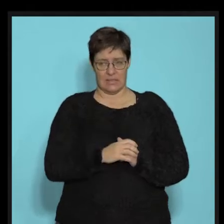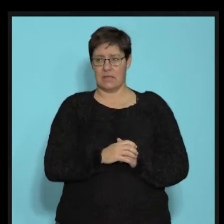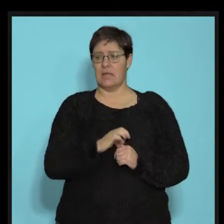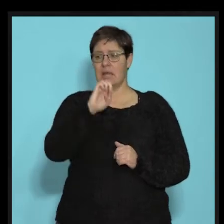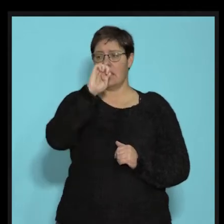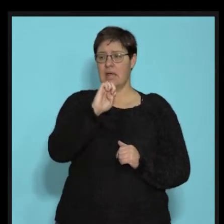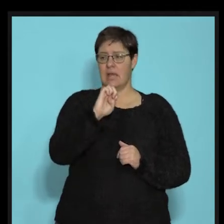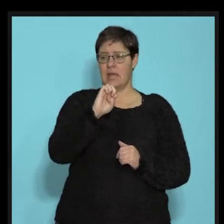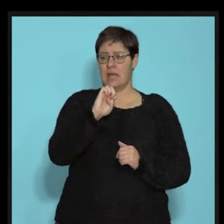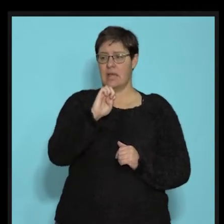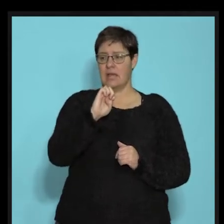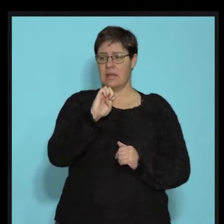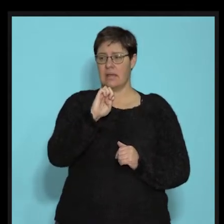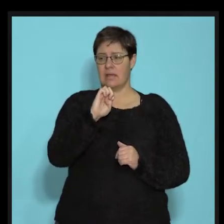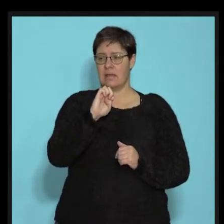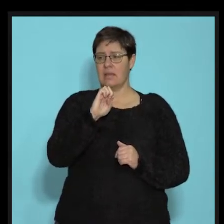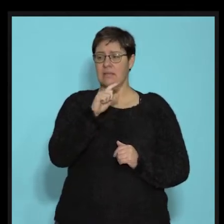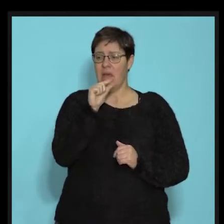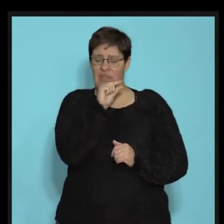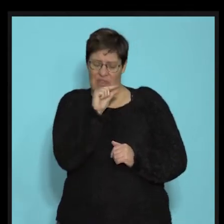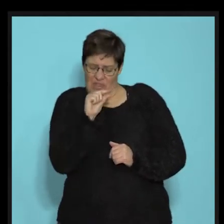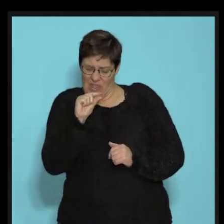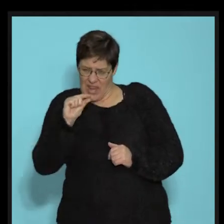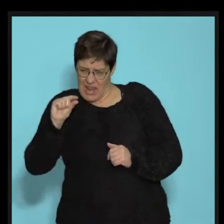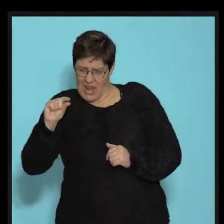thin and it's moist.